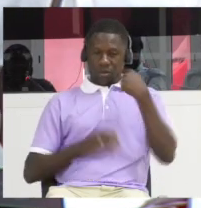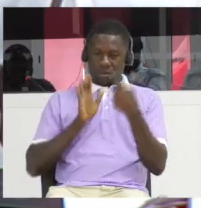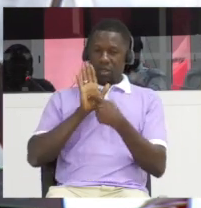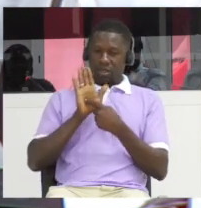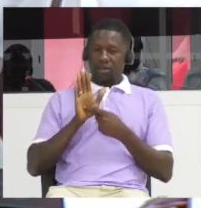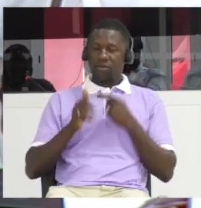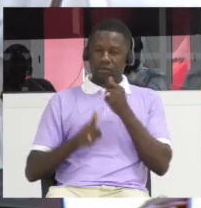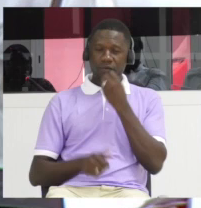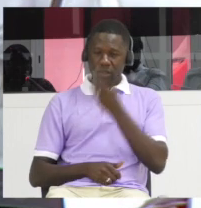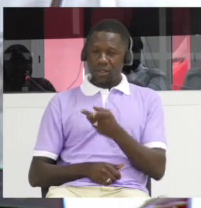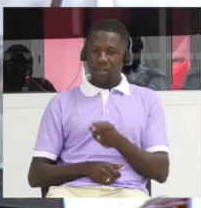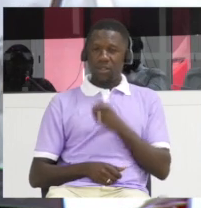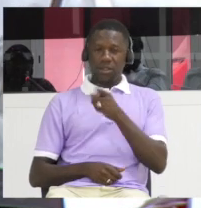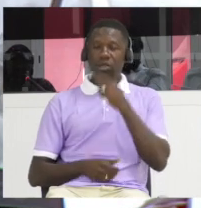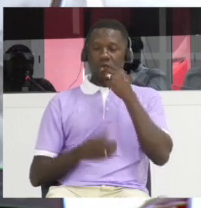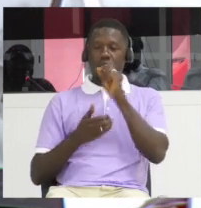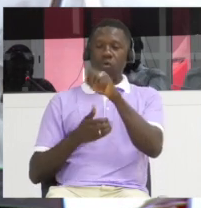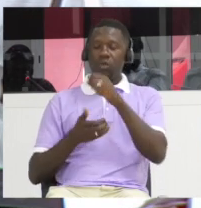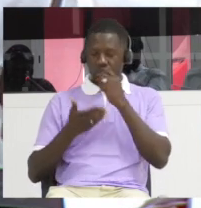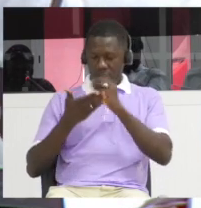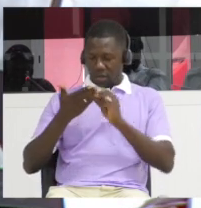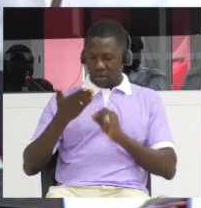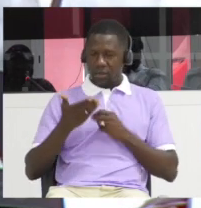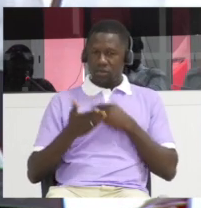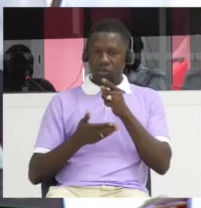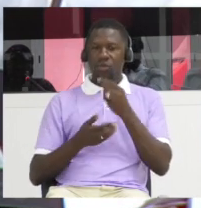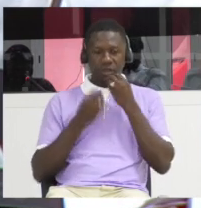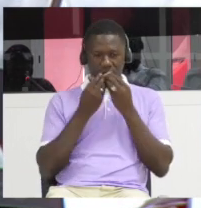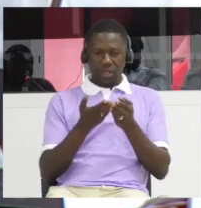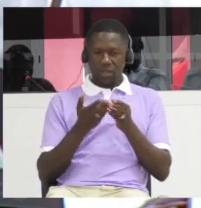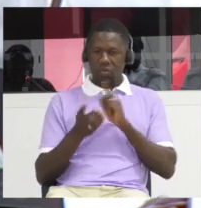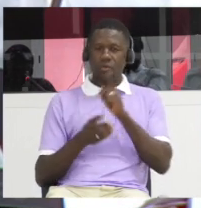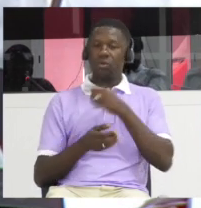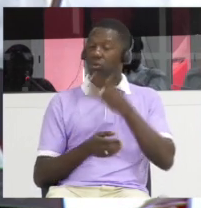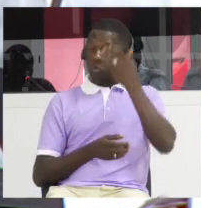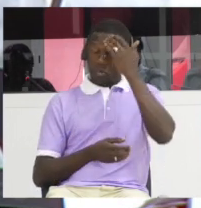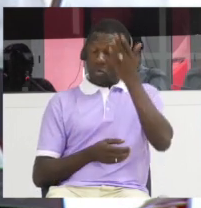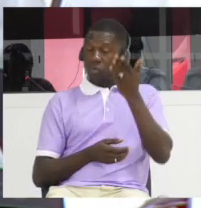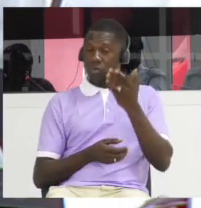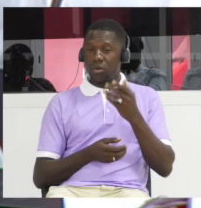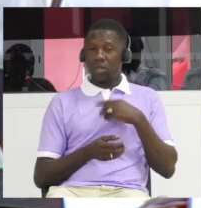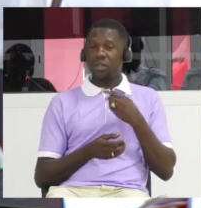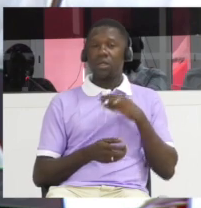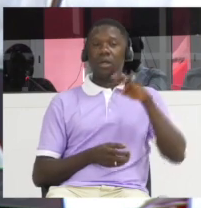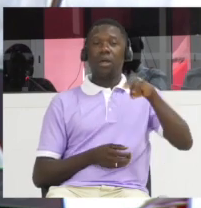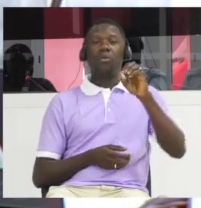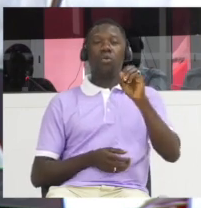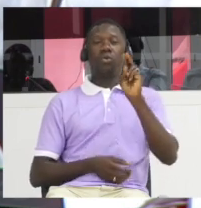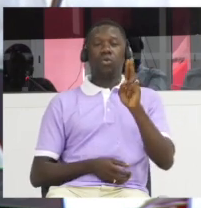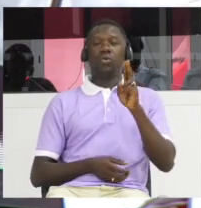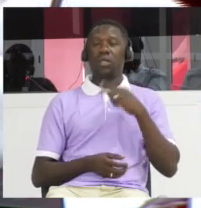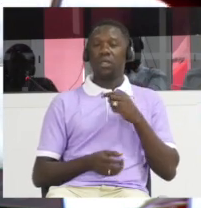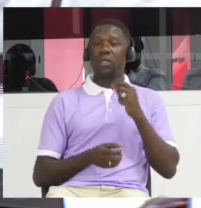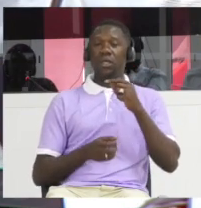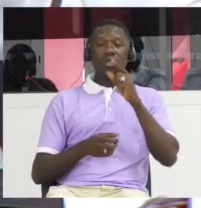in your statement you did indicate that you are not familiar with the MOU that was signed between the two countries. Is